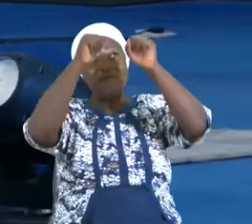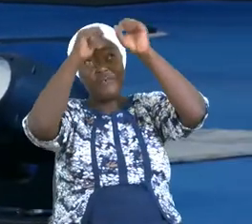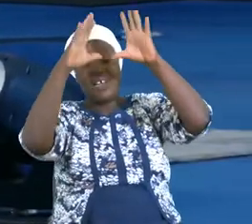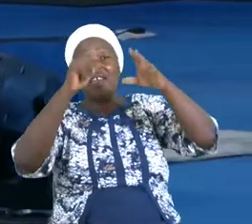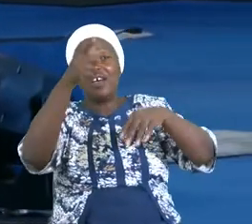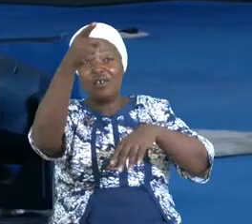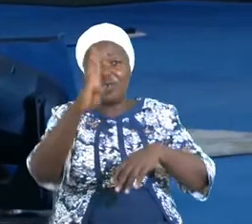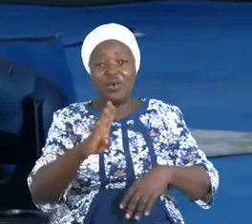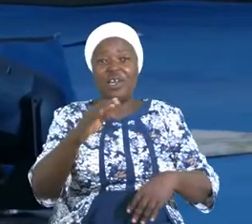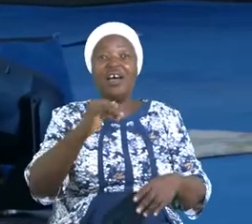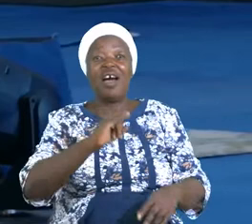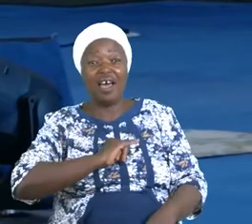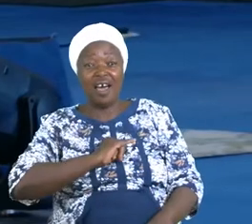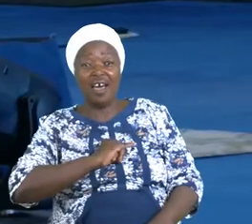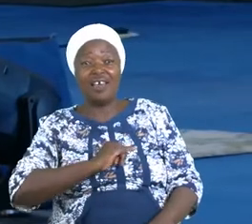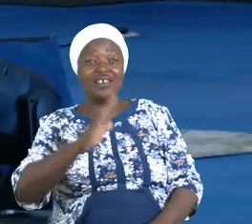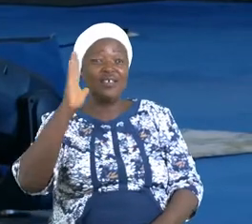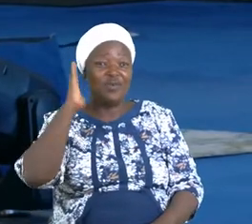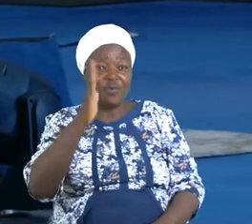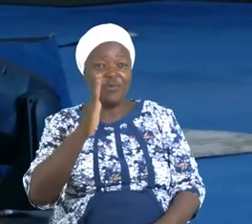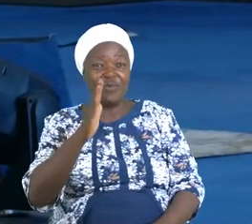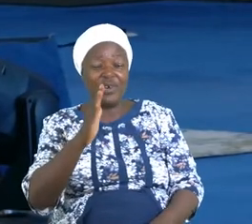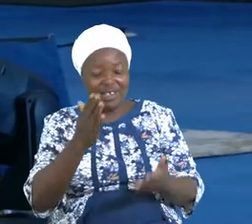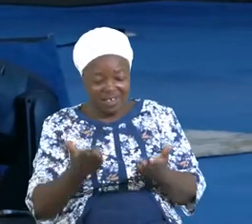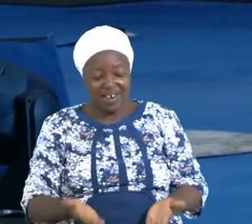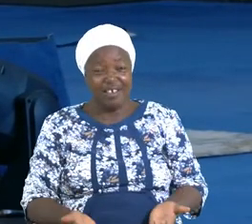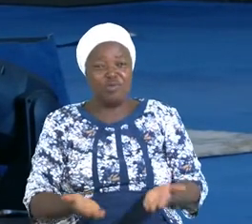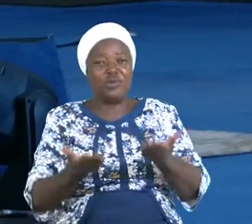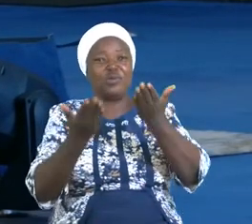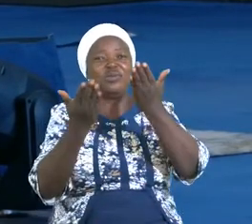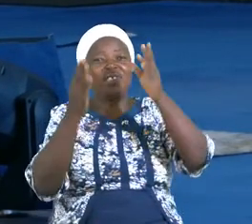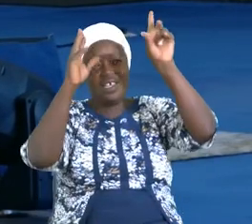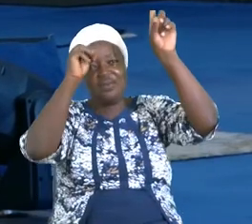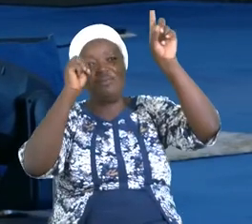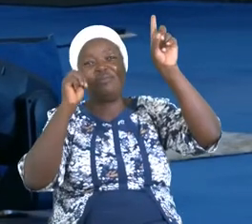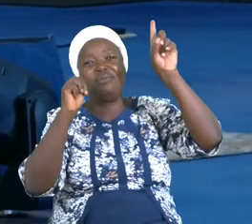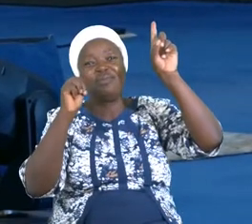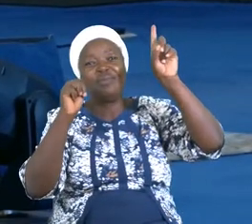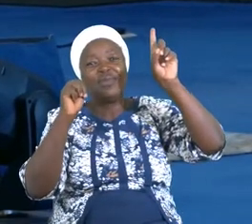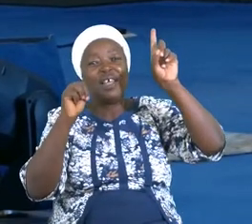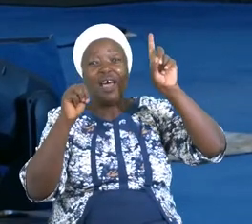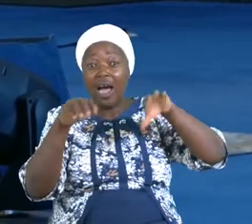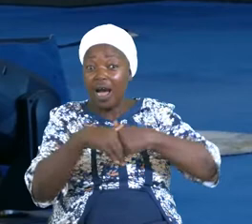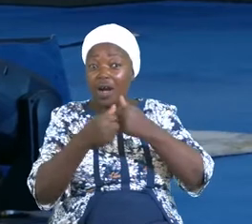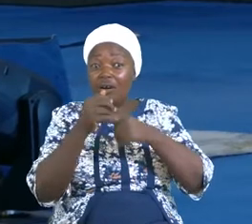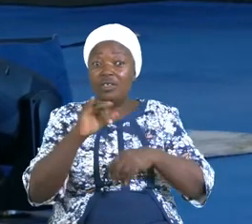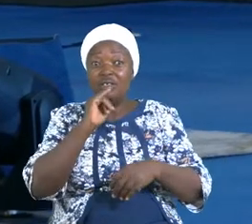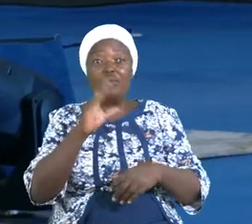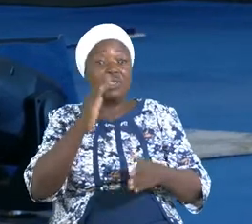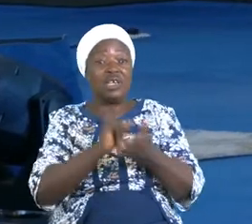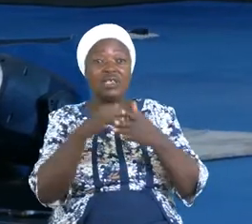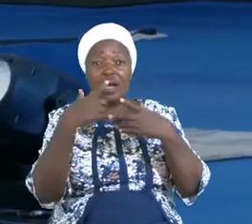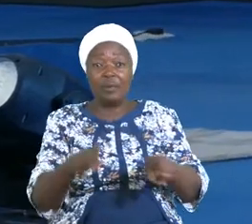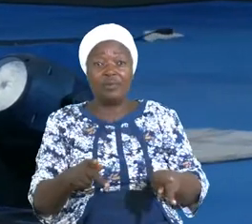I will exalt him. How did that take place? Verse